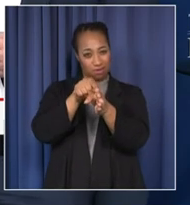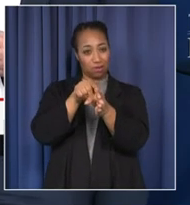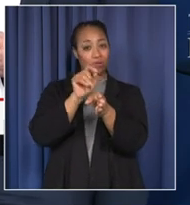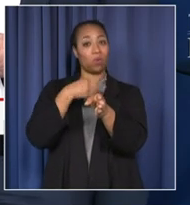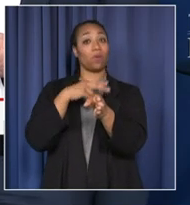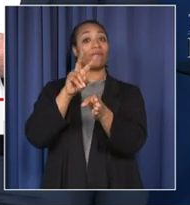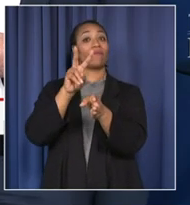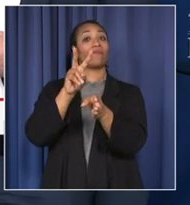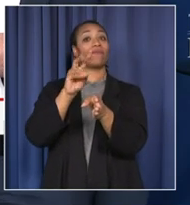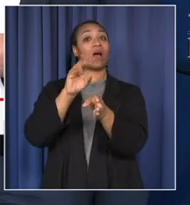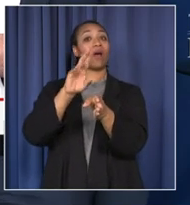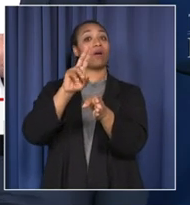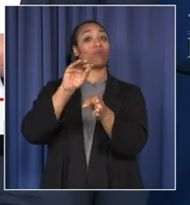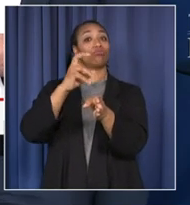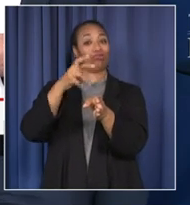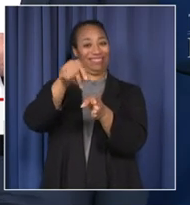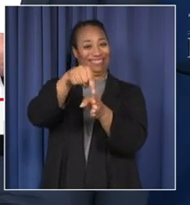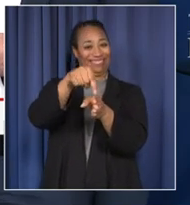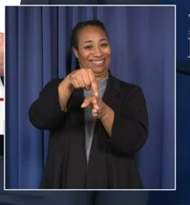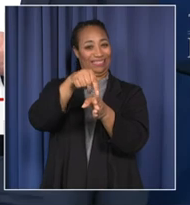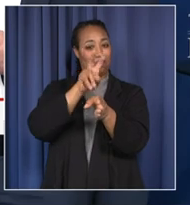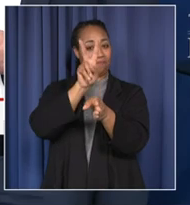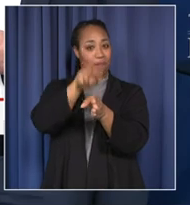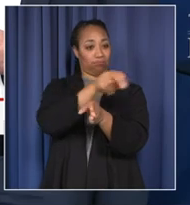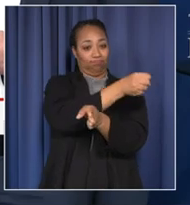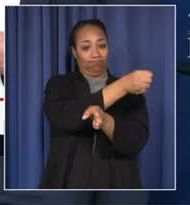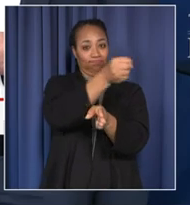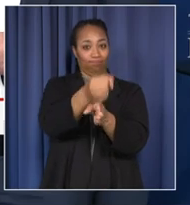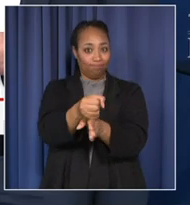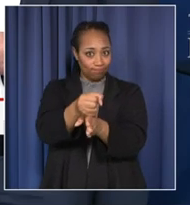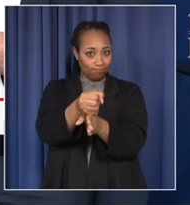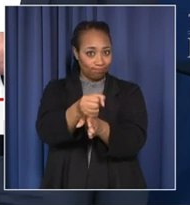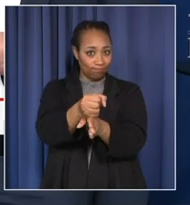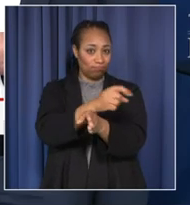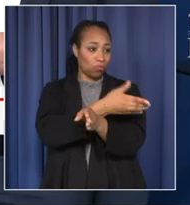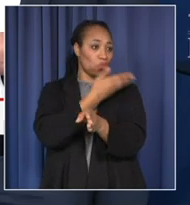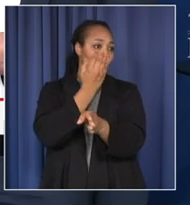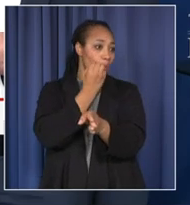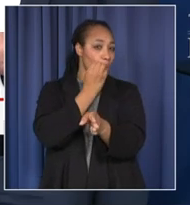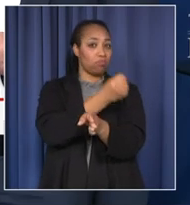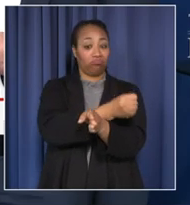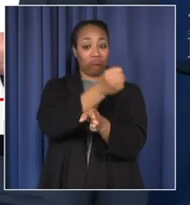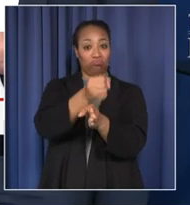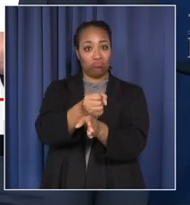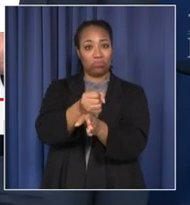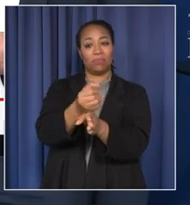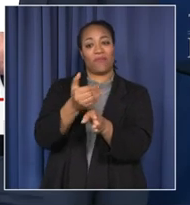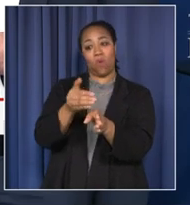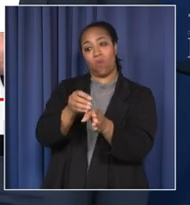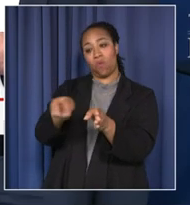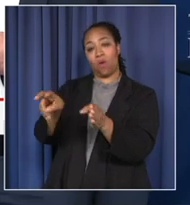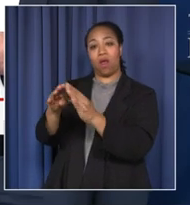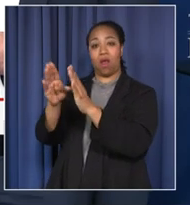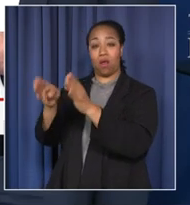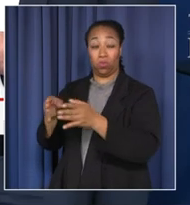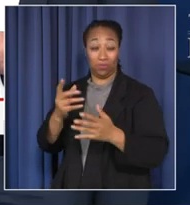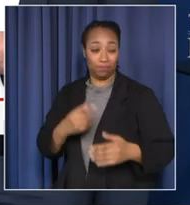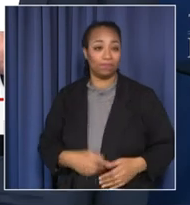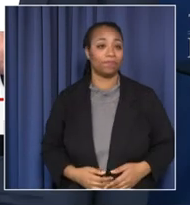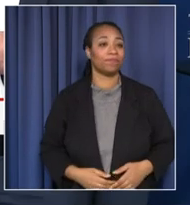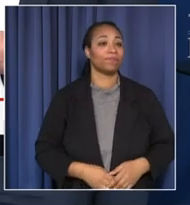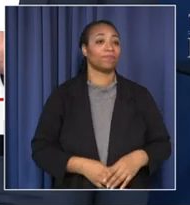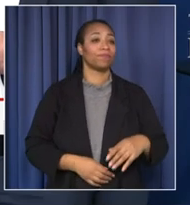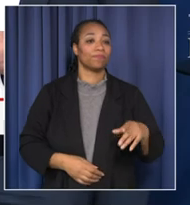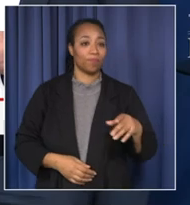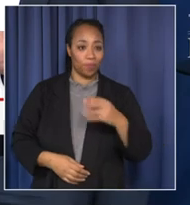ask another local question here. This one comes to us from National Press Club member and freelance journalist Pat Host. Ronnie Clark was killed on Christmas